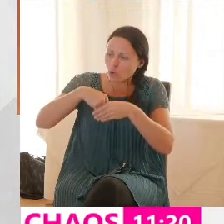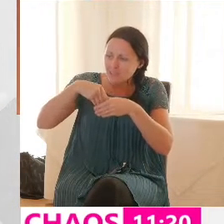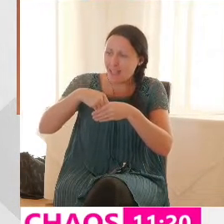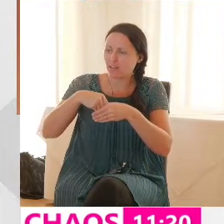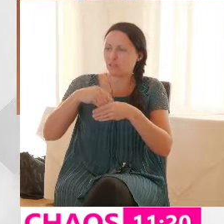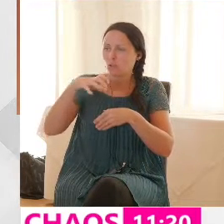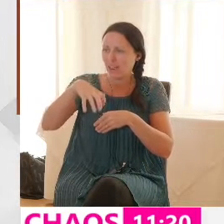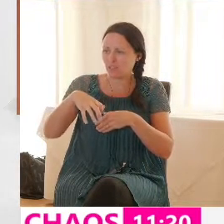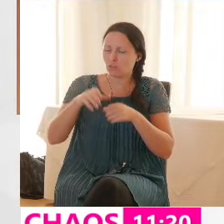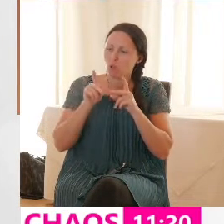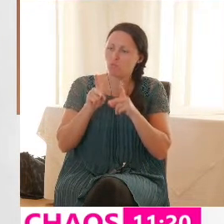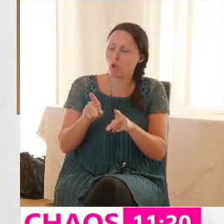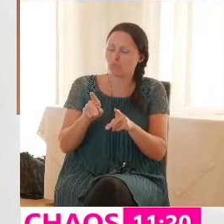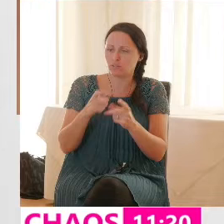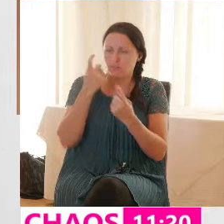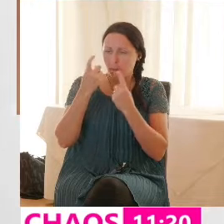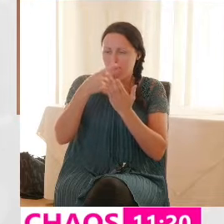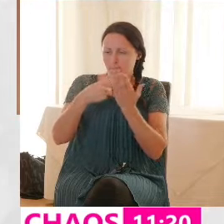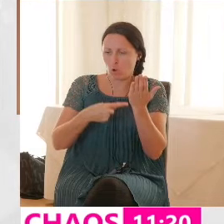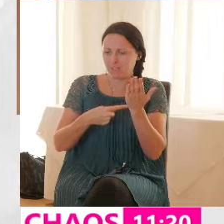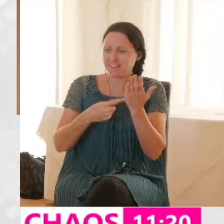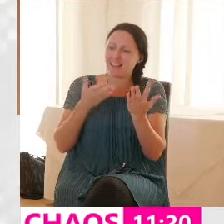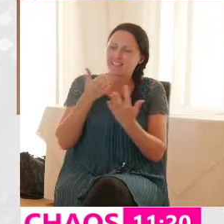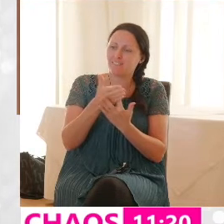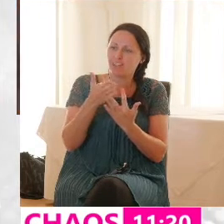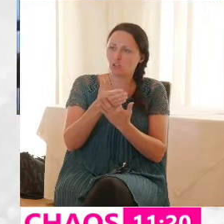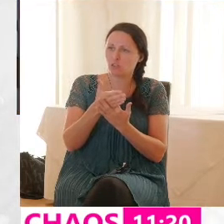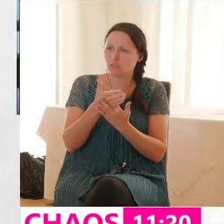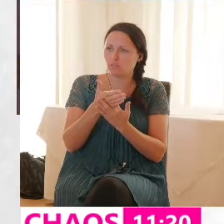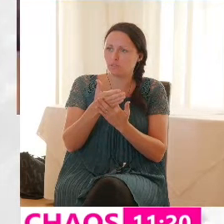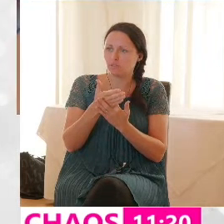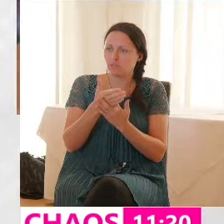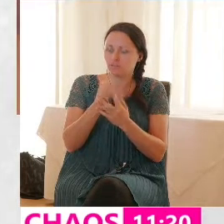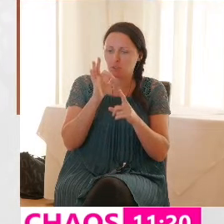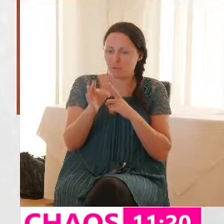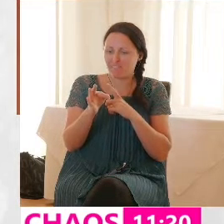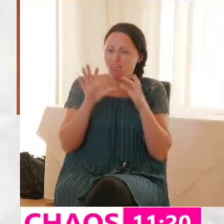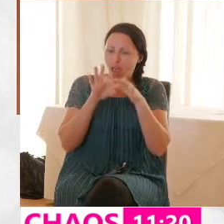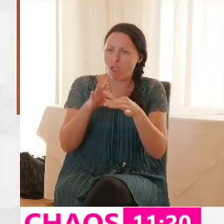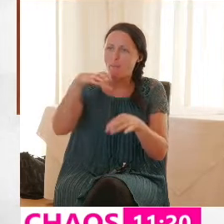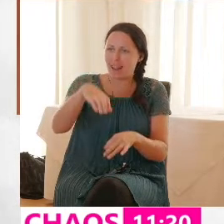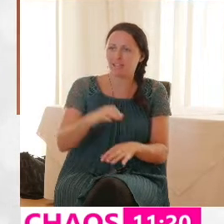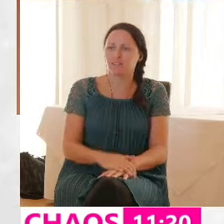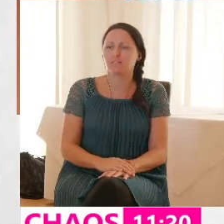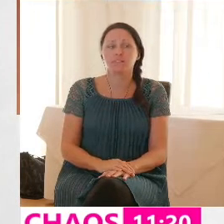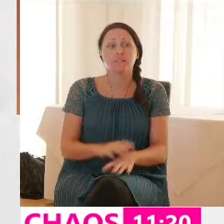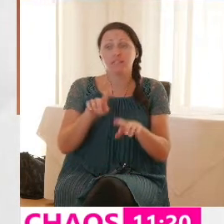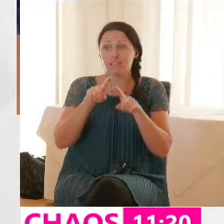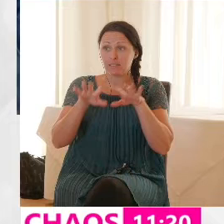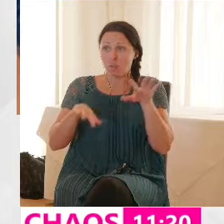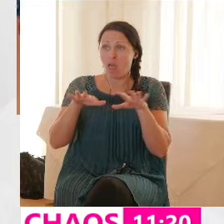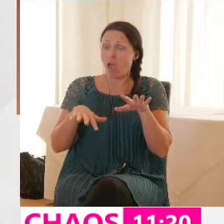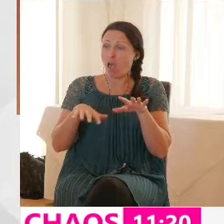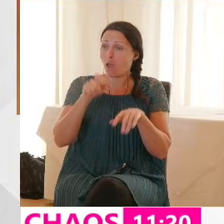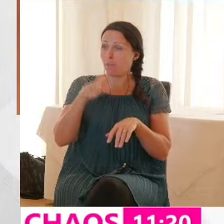context-driven, policies, interventions. So the same thing for older people over 55. We